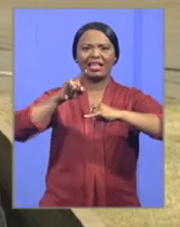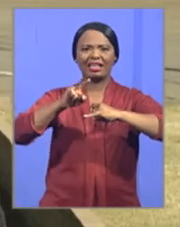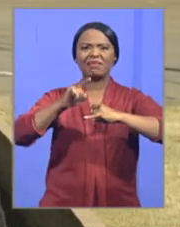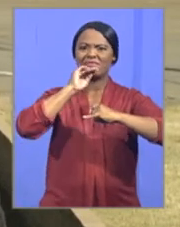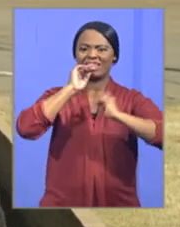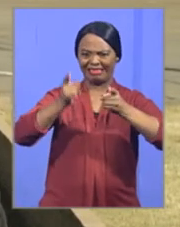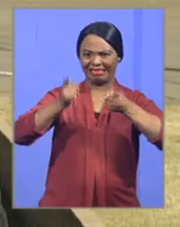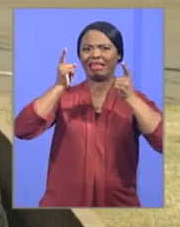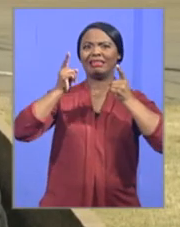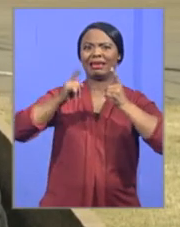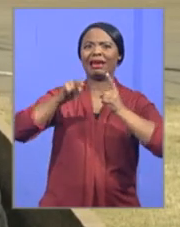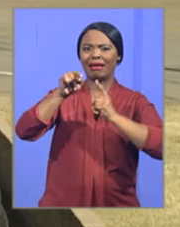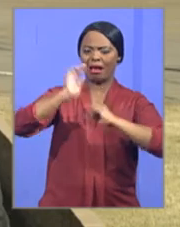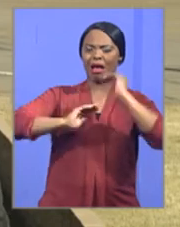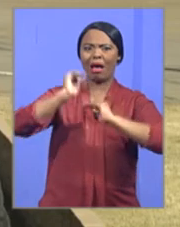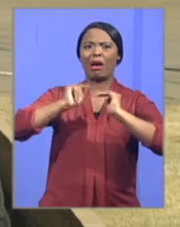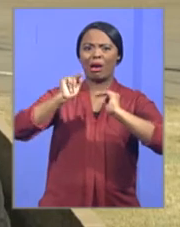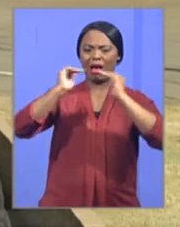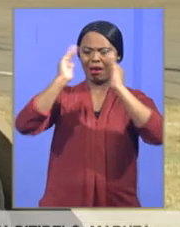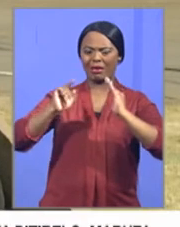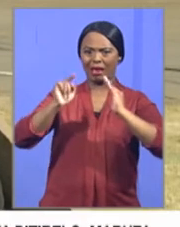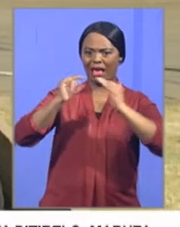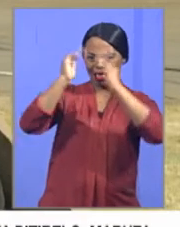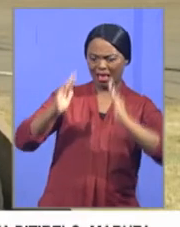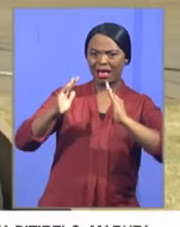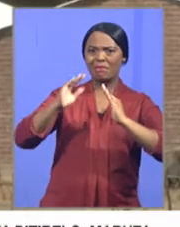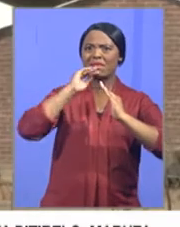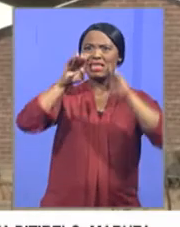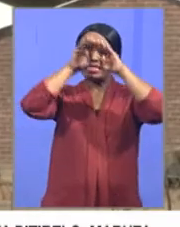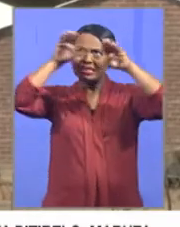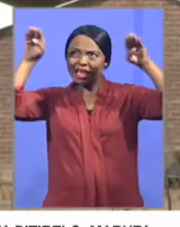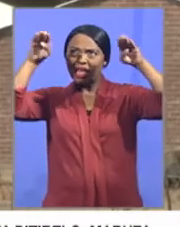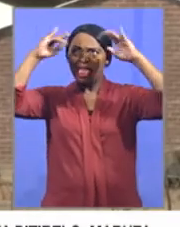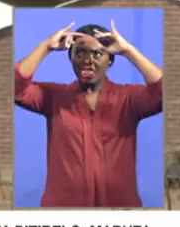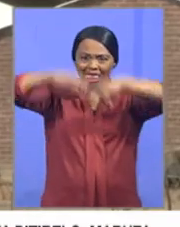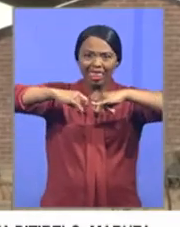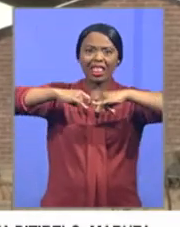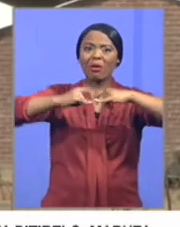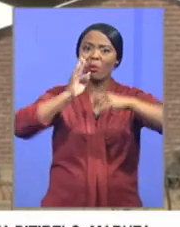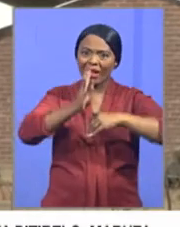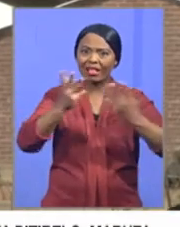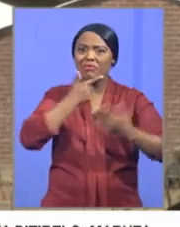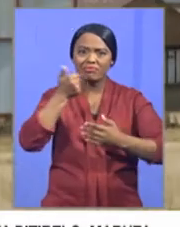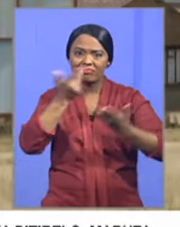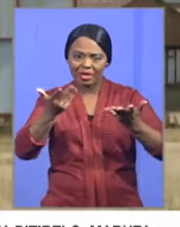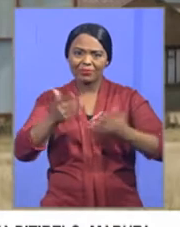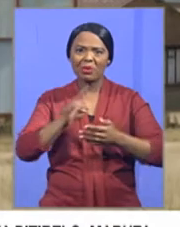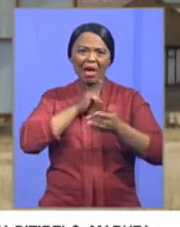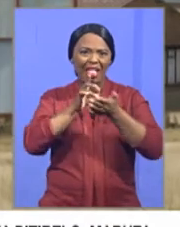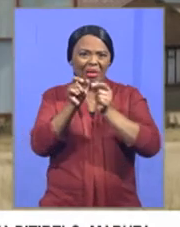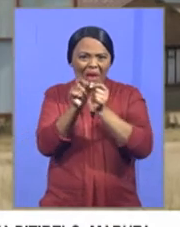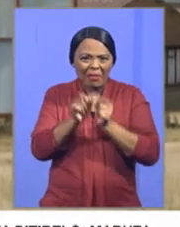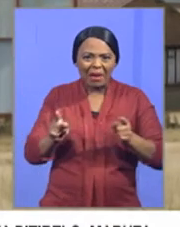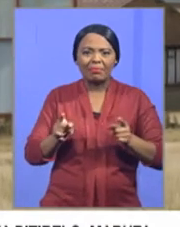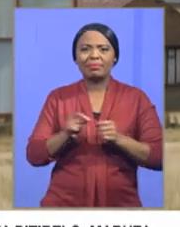ba tenjeng mo tlong eo because ning kapa ning seling yana ya ntlo yana e ka yawa. Ke na le mathata a motlakase ntlong e ke fuweng ke